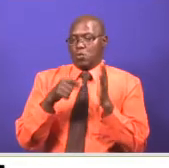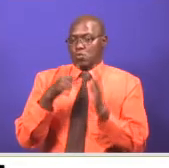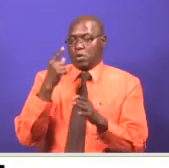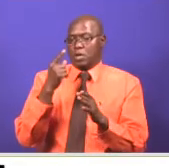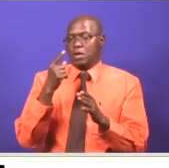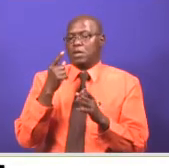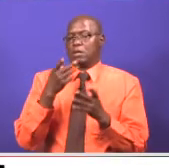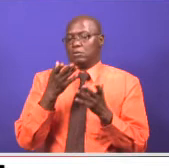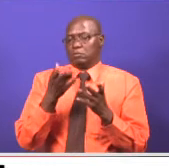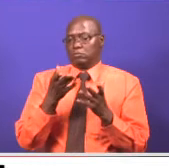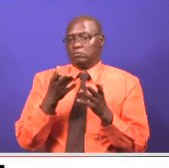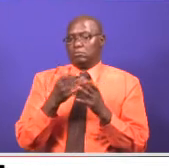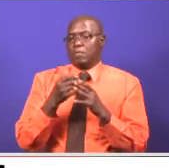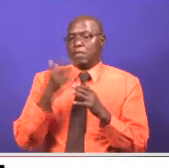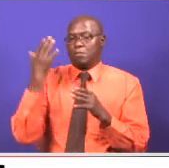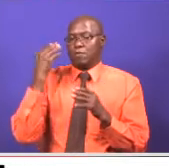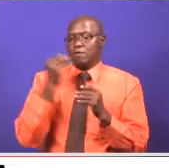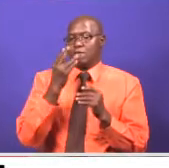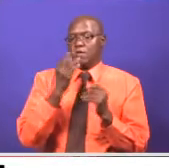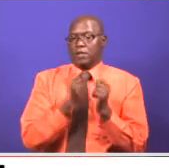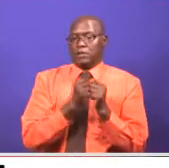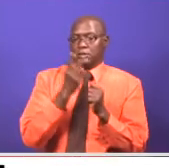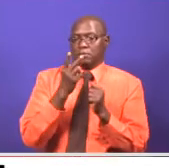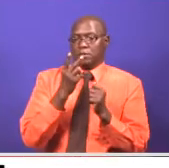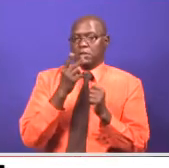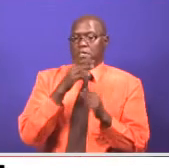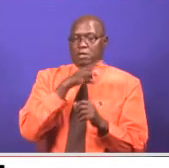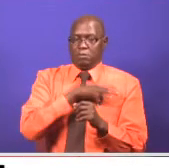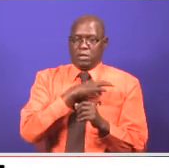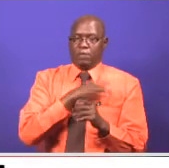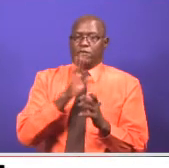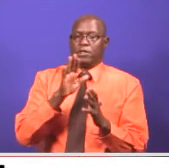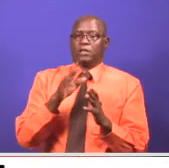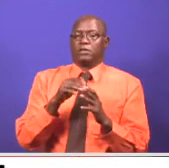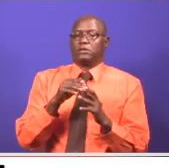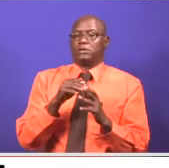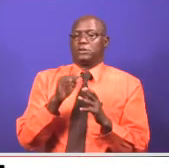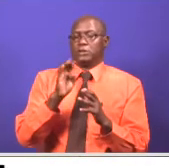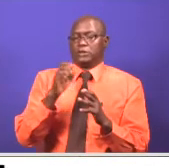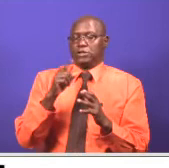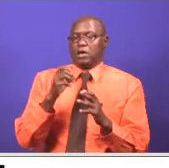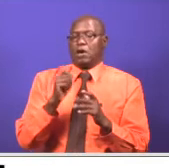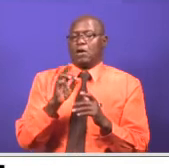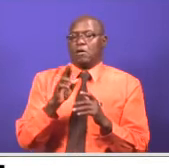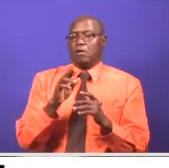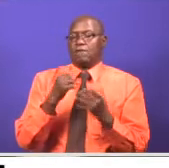from the 1st to the 4th of December and serves as a benefit for his TGR Foundation